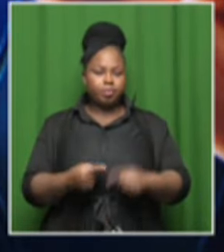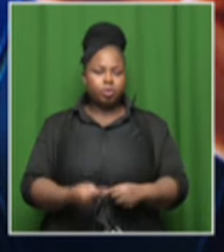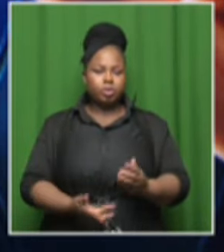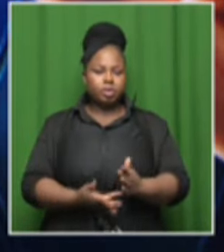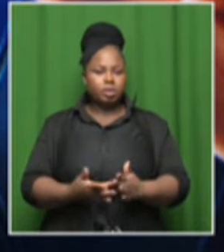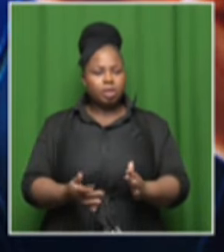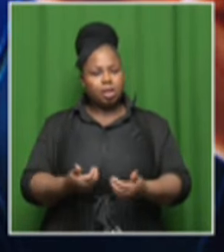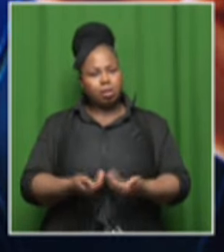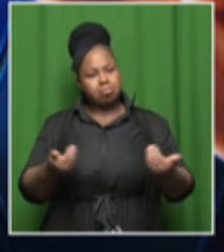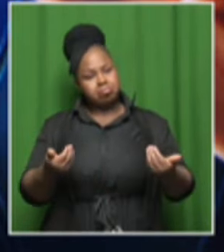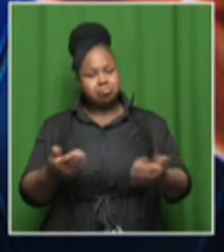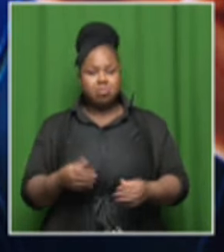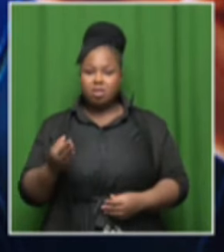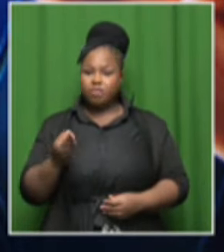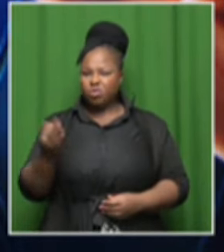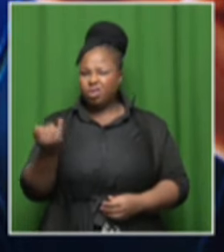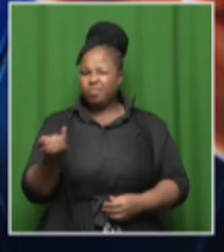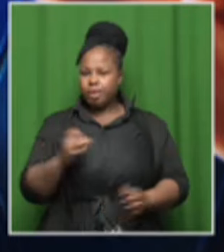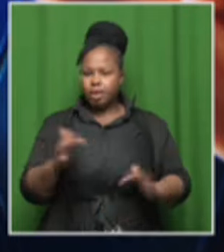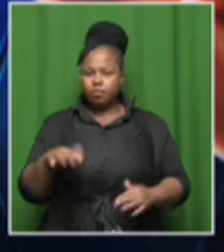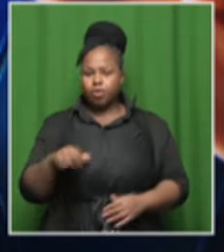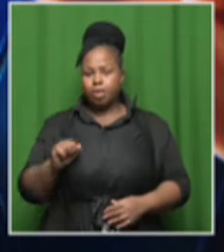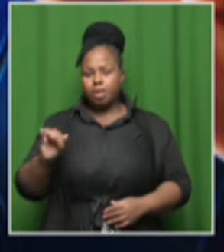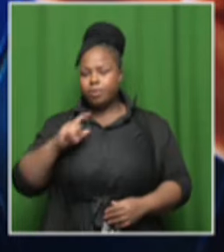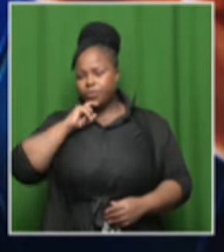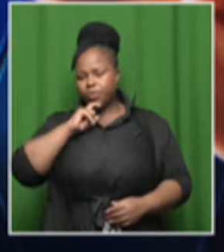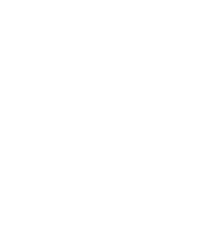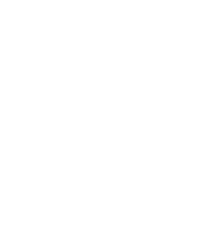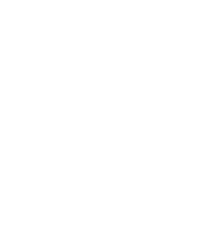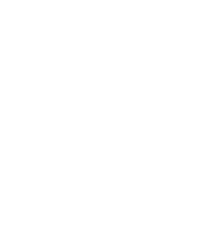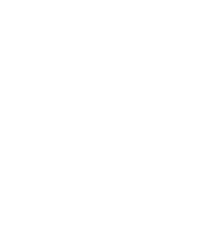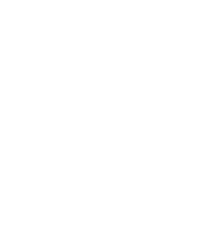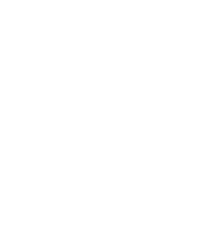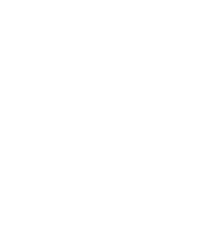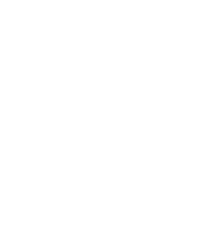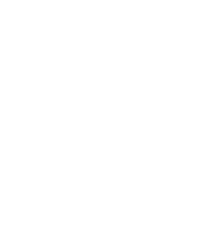the digital divide and what the future looks like in terms of AI use and innovation.